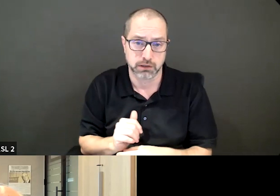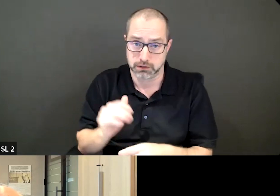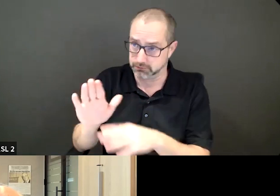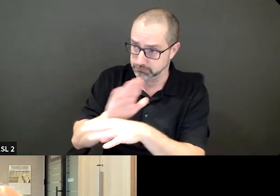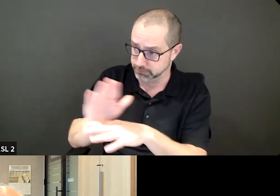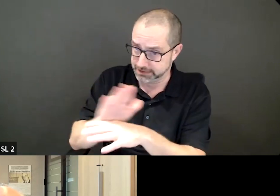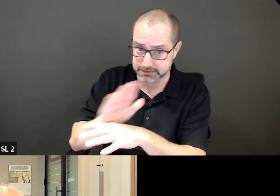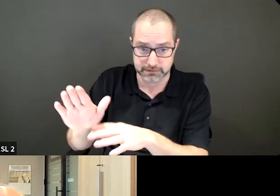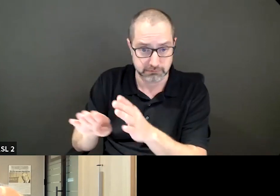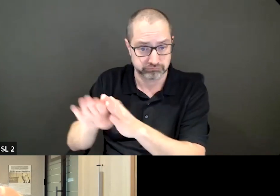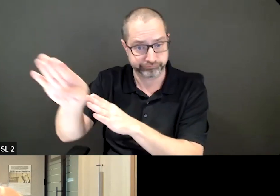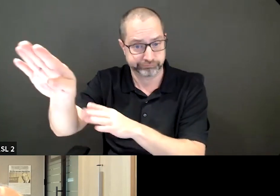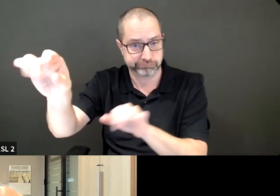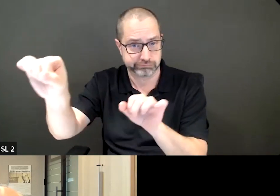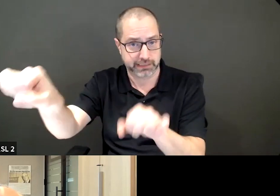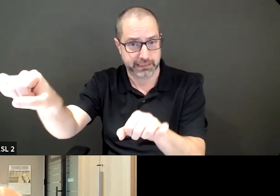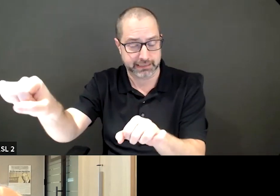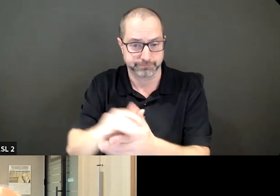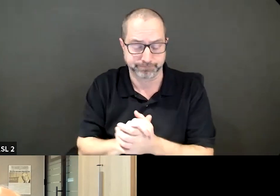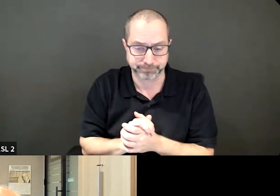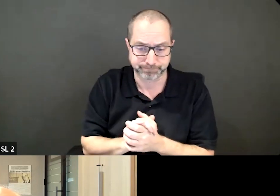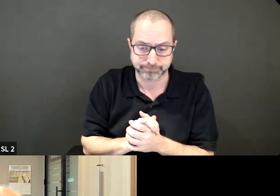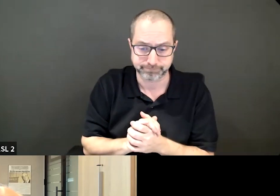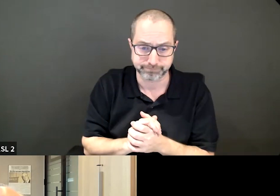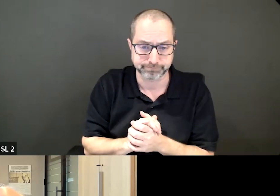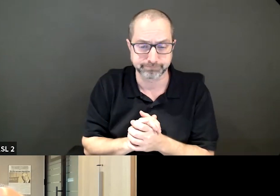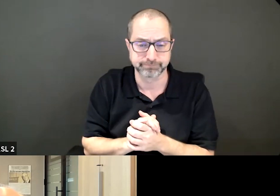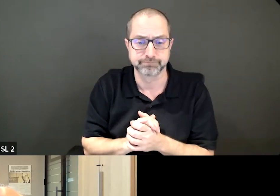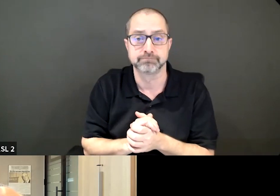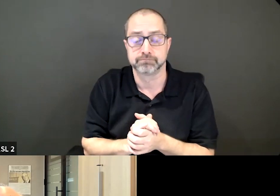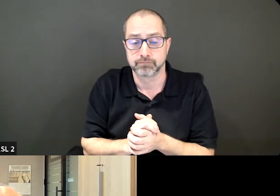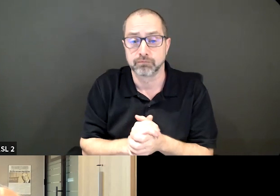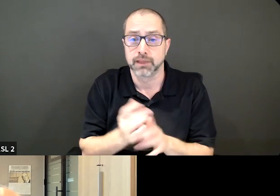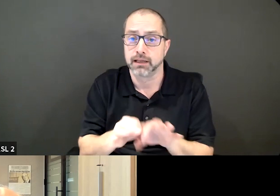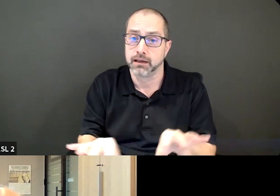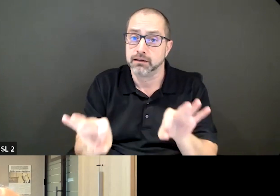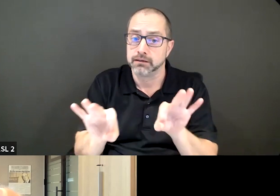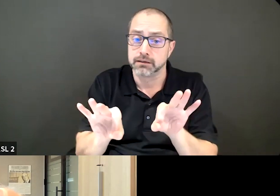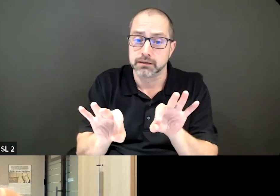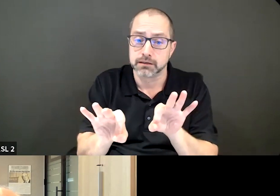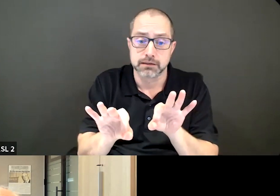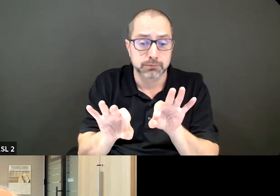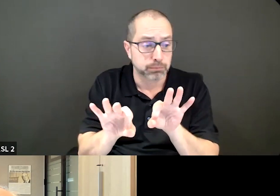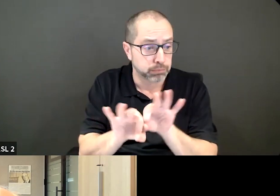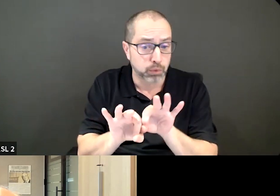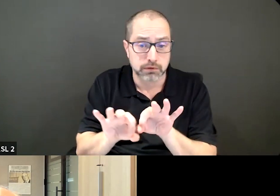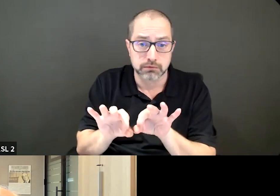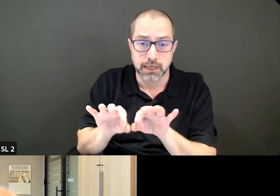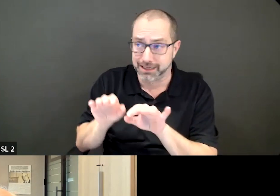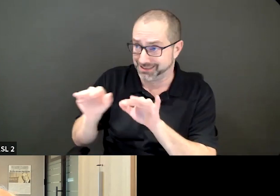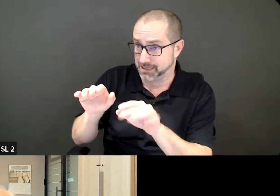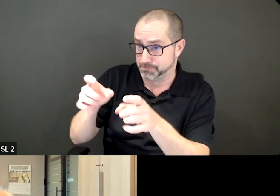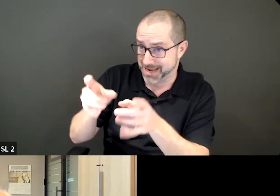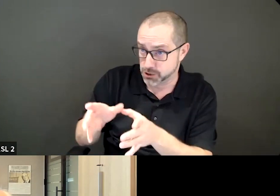to be able to look at how to do this successfully. And it's important then that managers, that